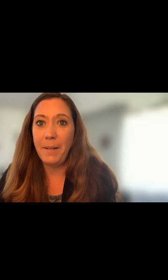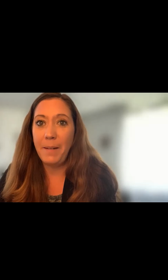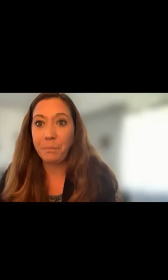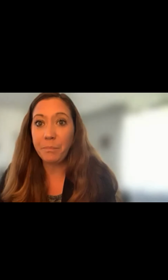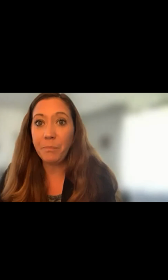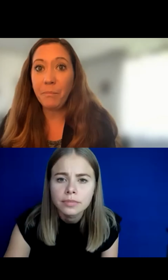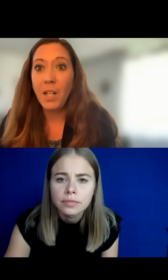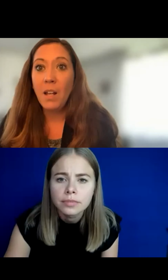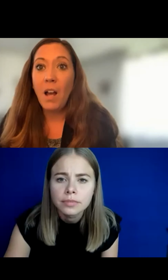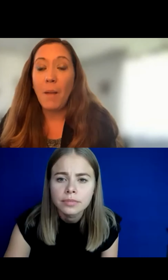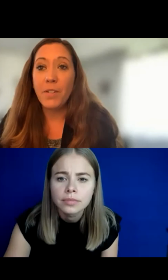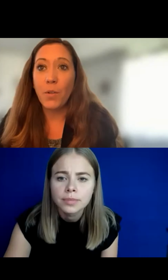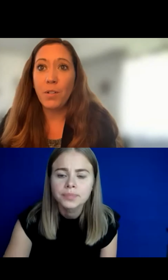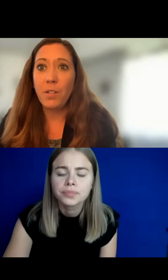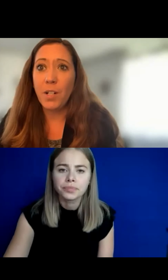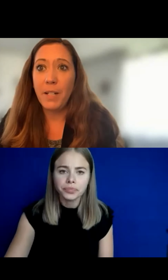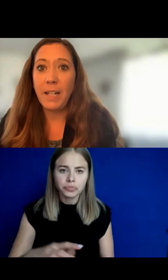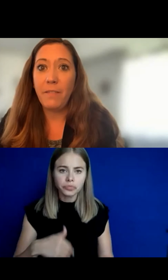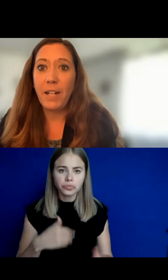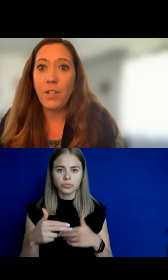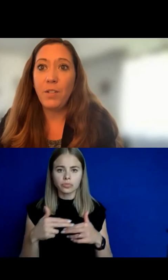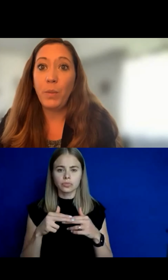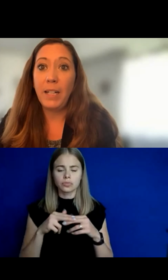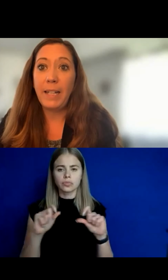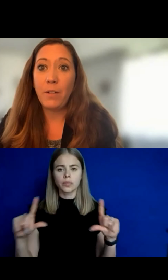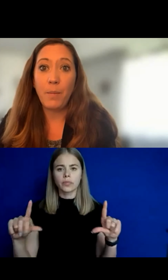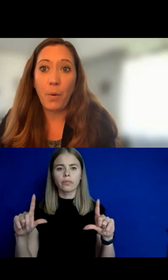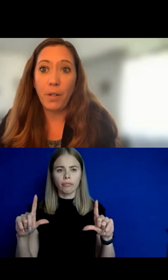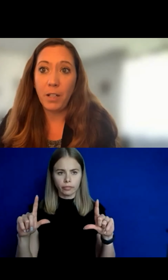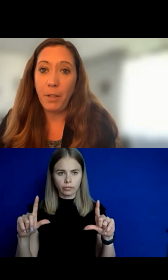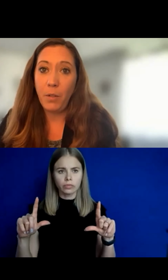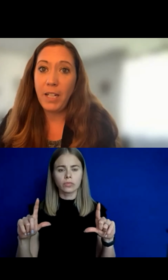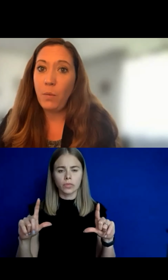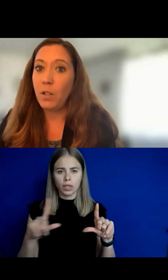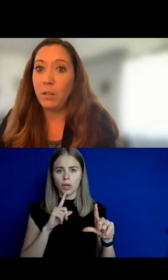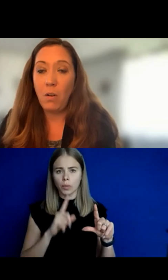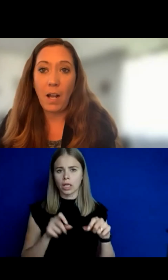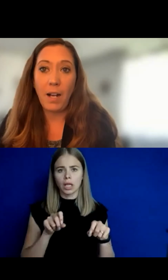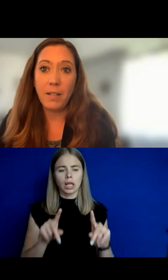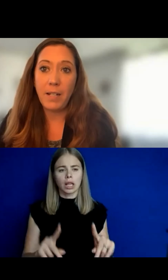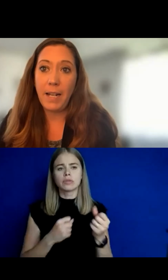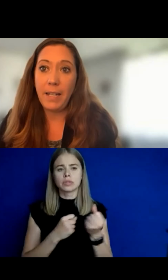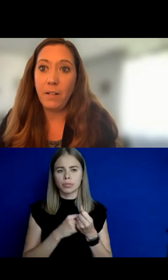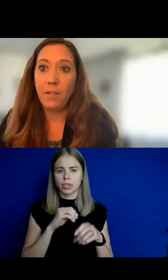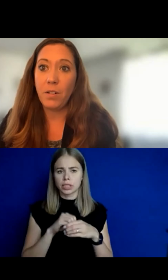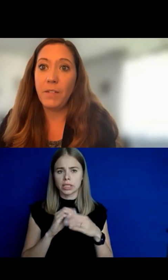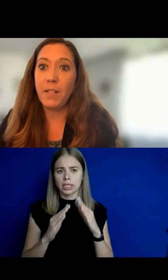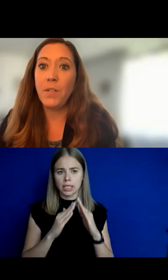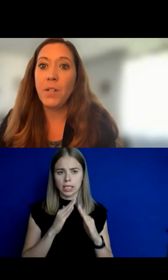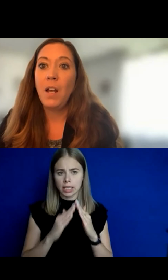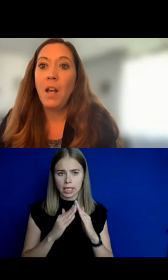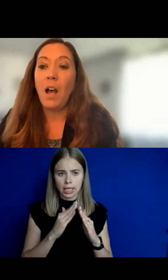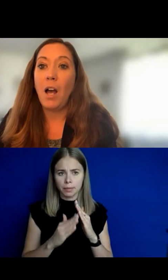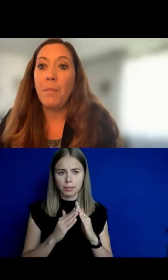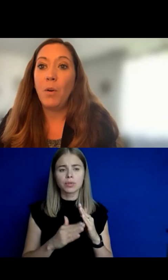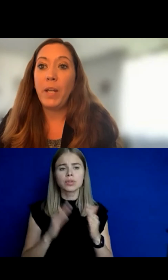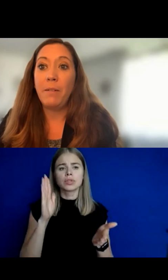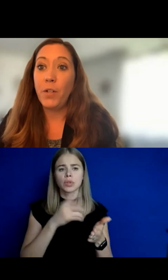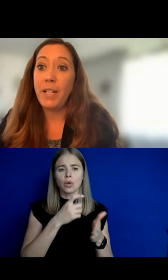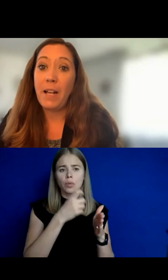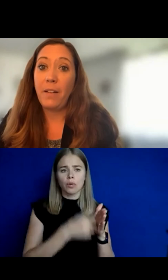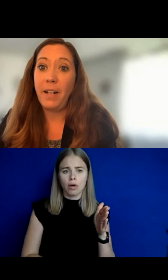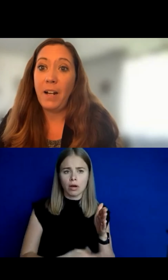slide. The social determinants interventions really allow support in the community. We're low cost, high yield services.